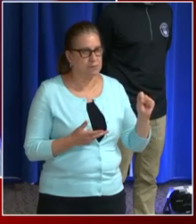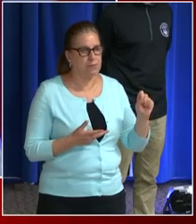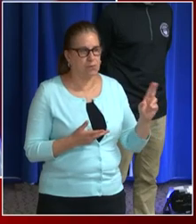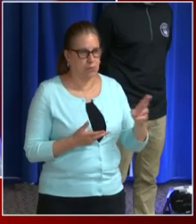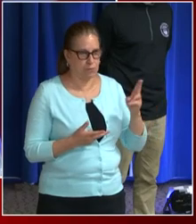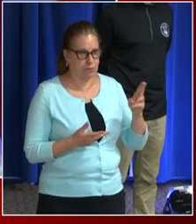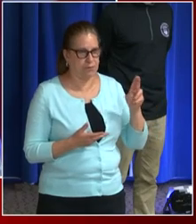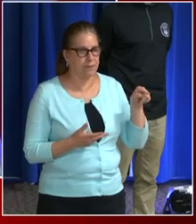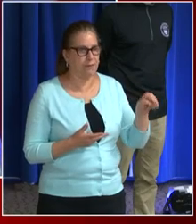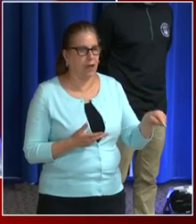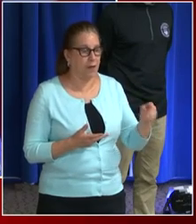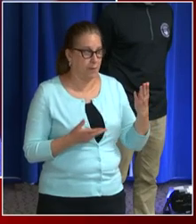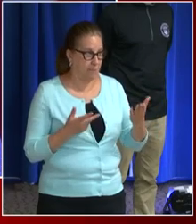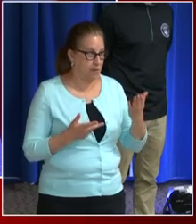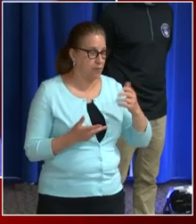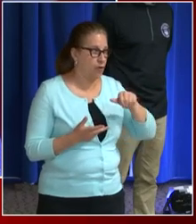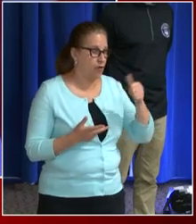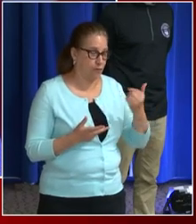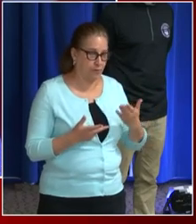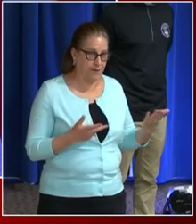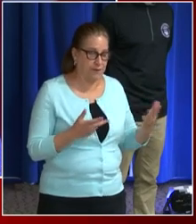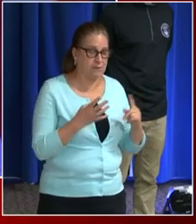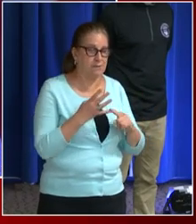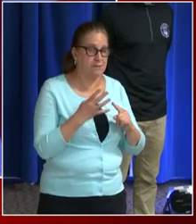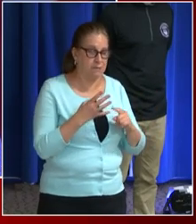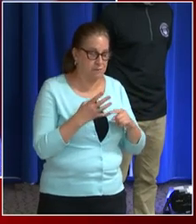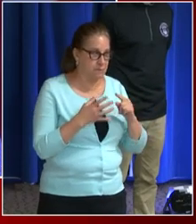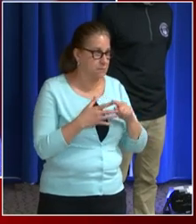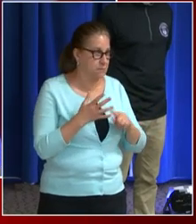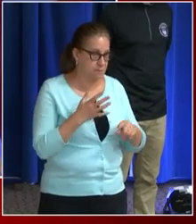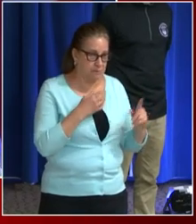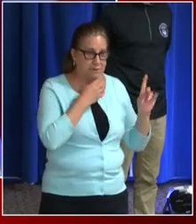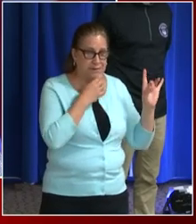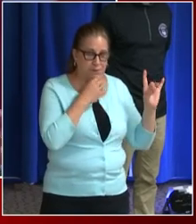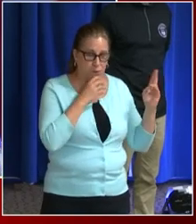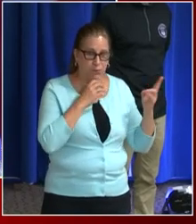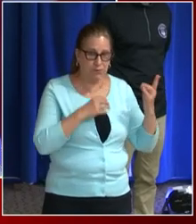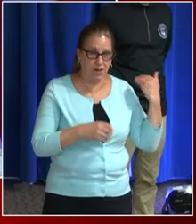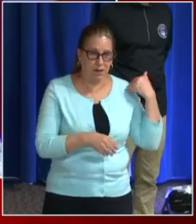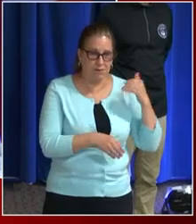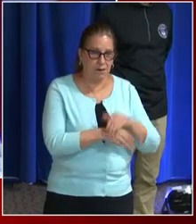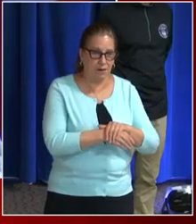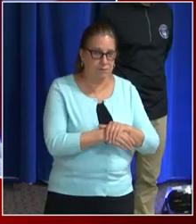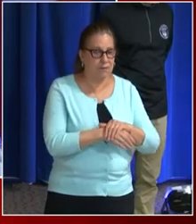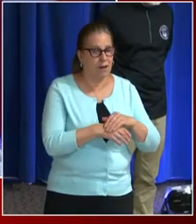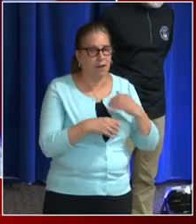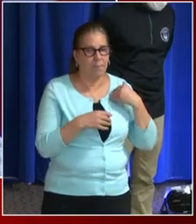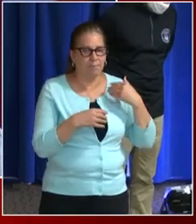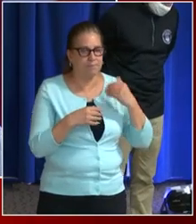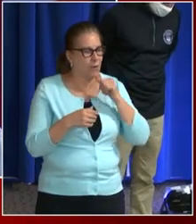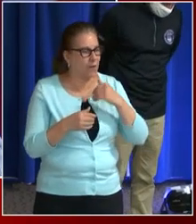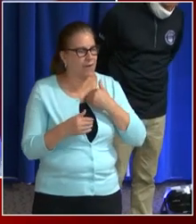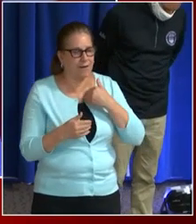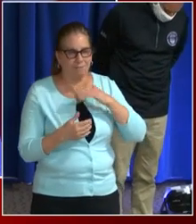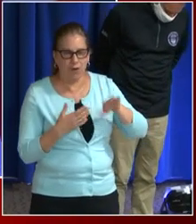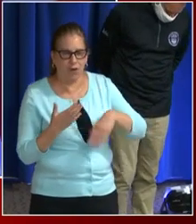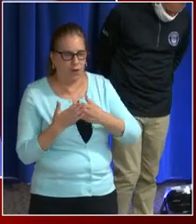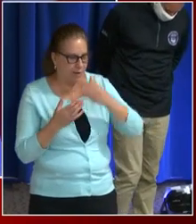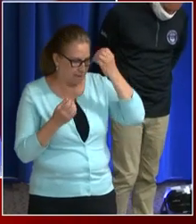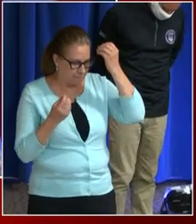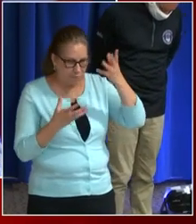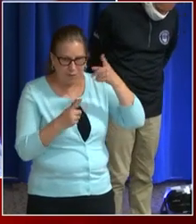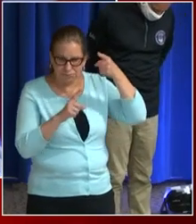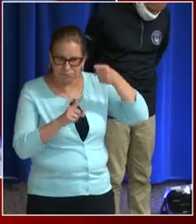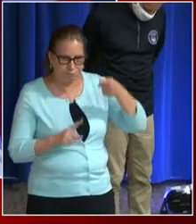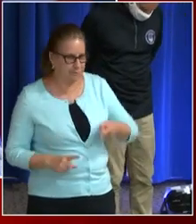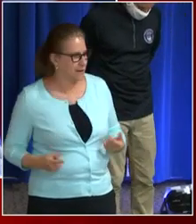indicated earlier, of pepper spray and potentially sting balls. I don't have all of that in front of me right now, but if it was on